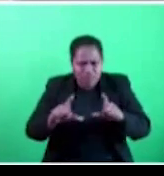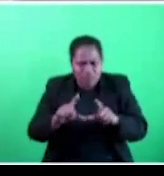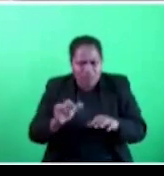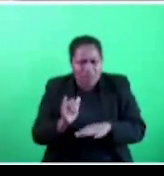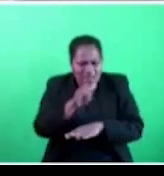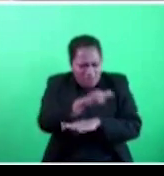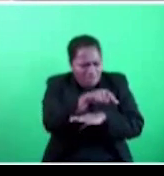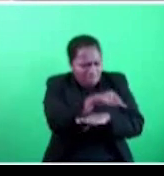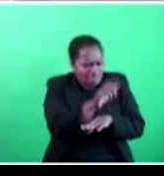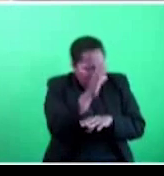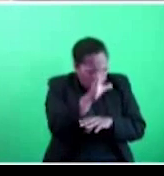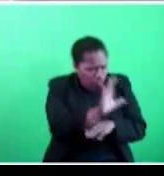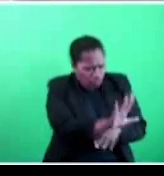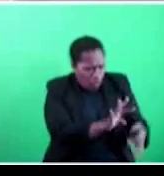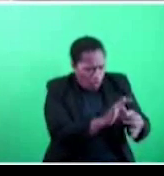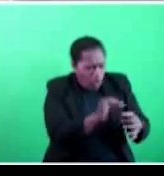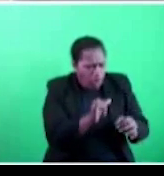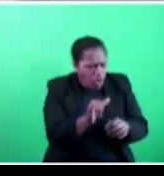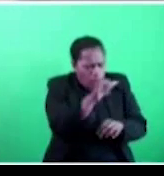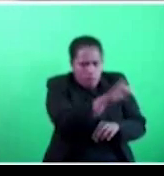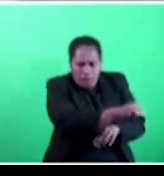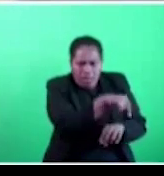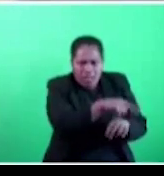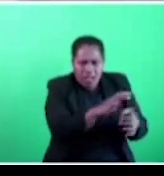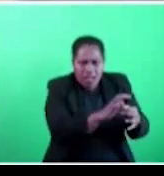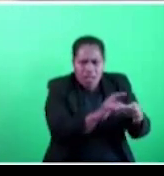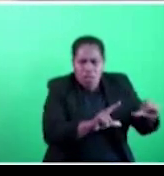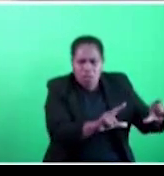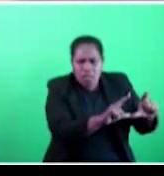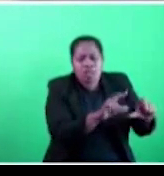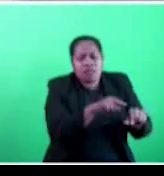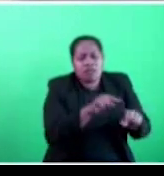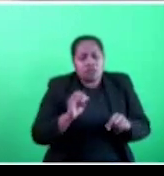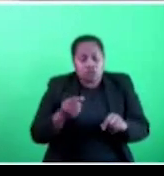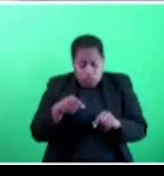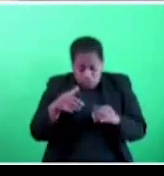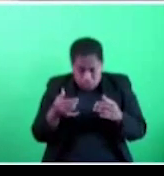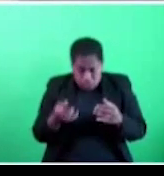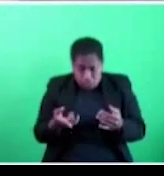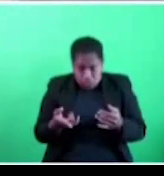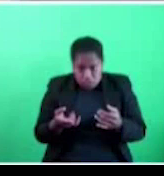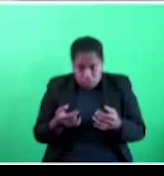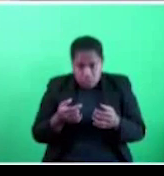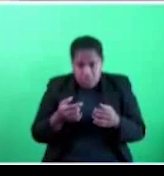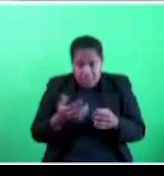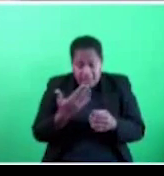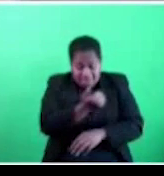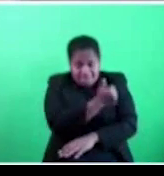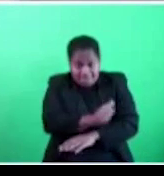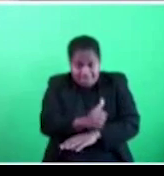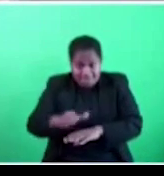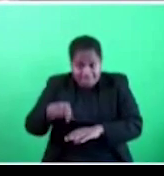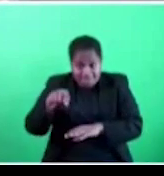an opportunity to fly on the other side, Mr. Speaker, sir, on Asia and below, of course, beyond Singapore also. This is